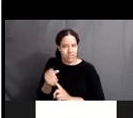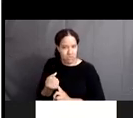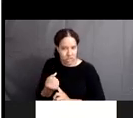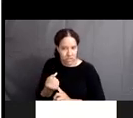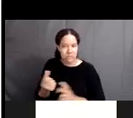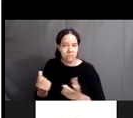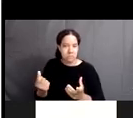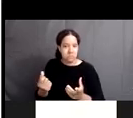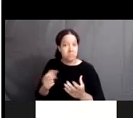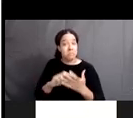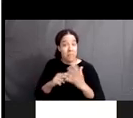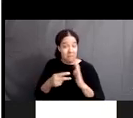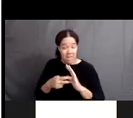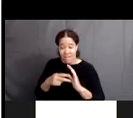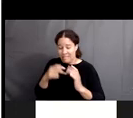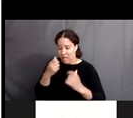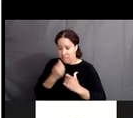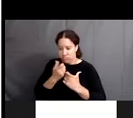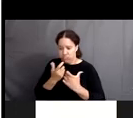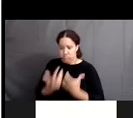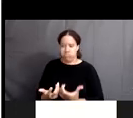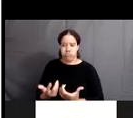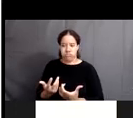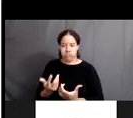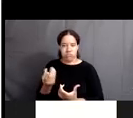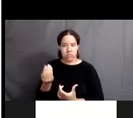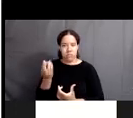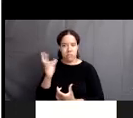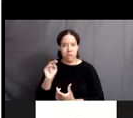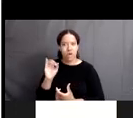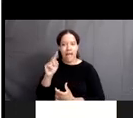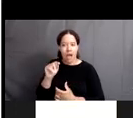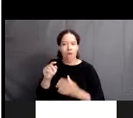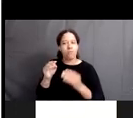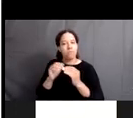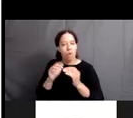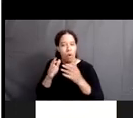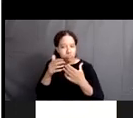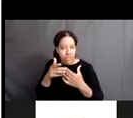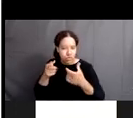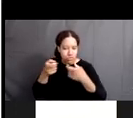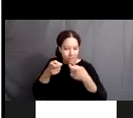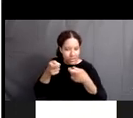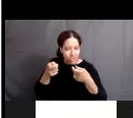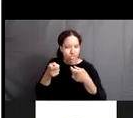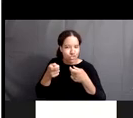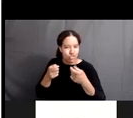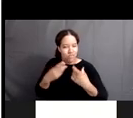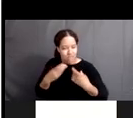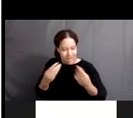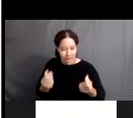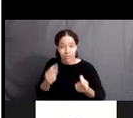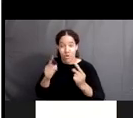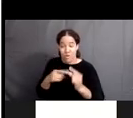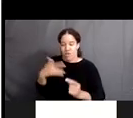burnout is much easier to handle and recover from when you're really, really wrapped around in